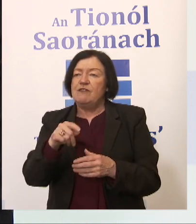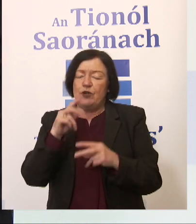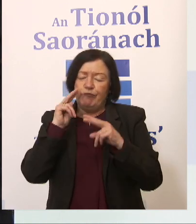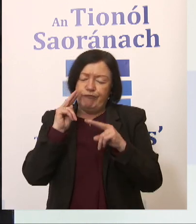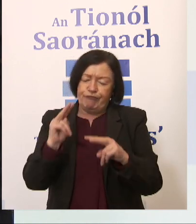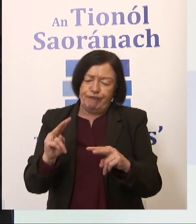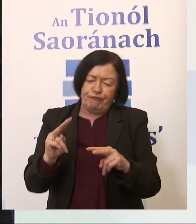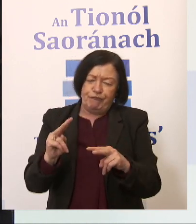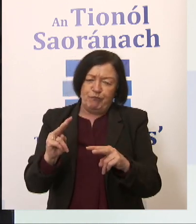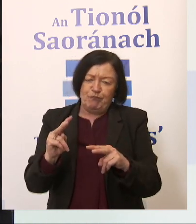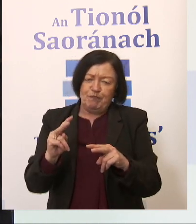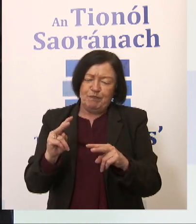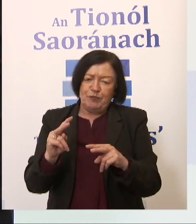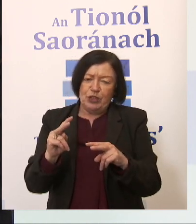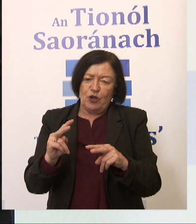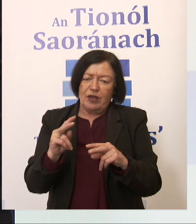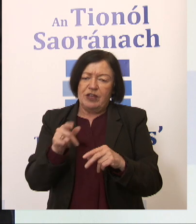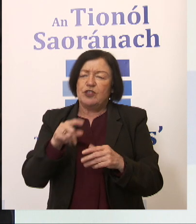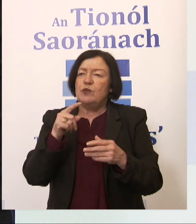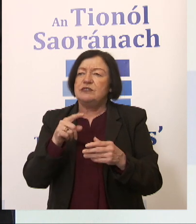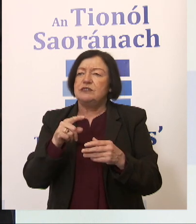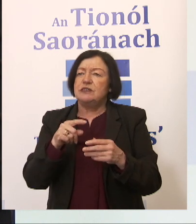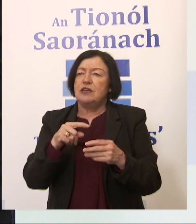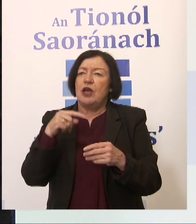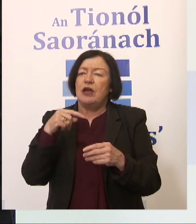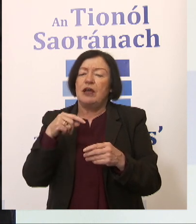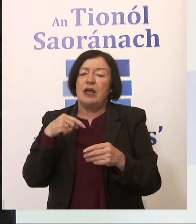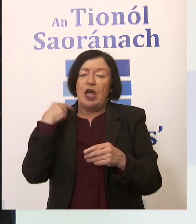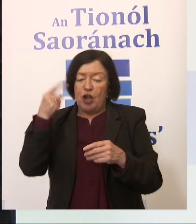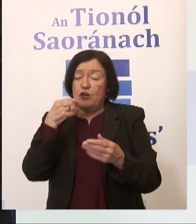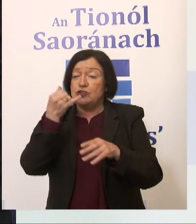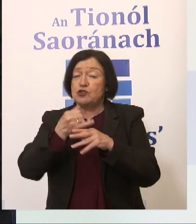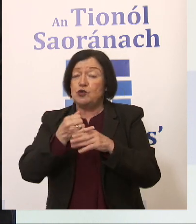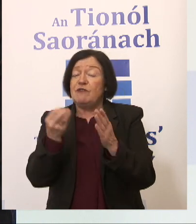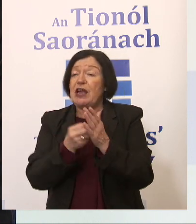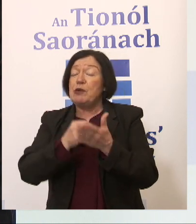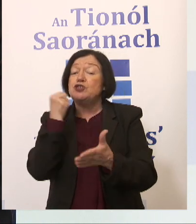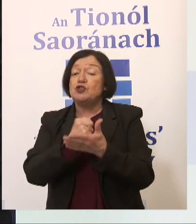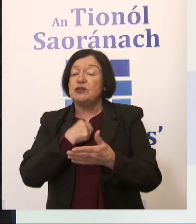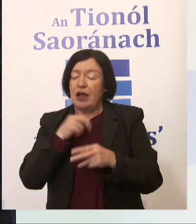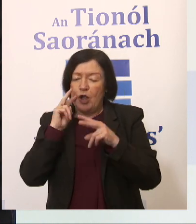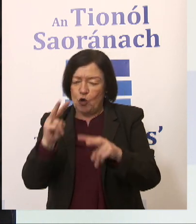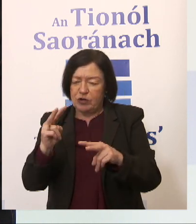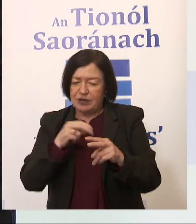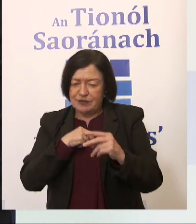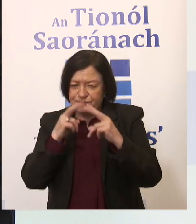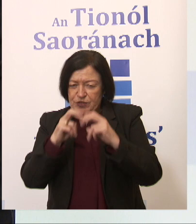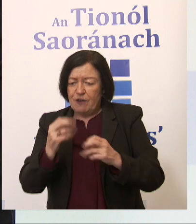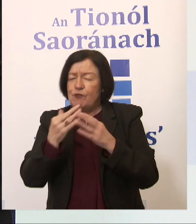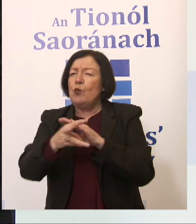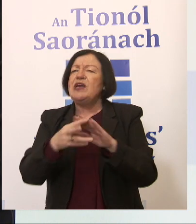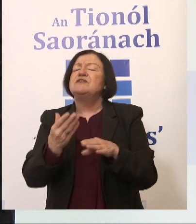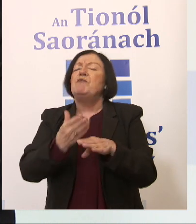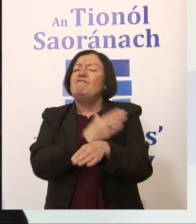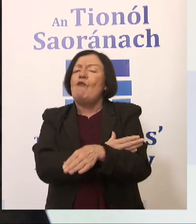at, it was a London School of Economics study that I looked at a couple of weeks